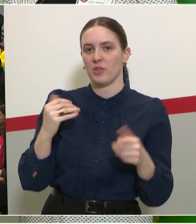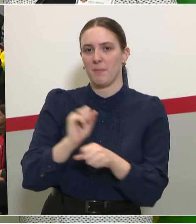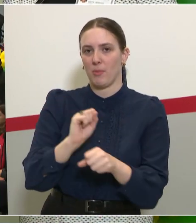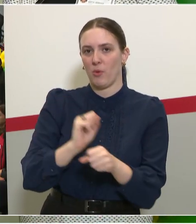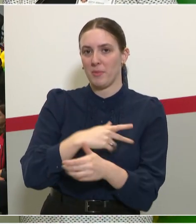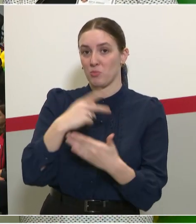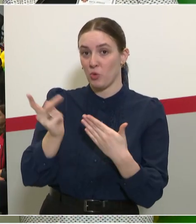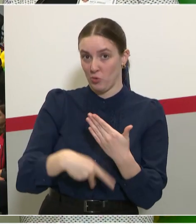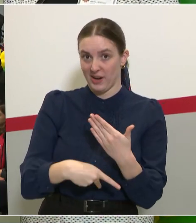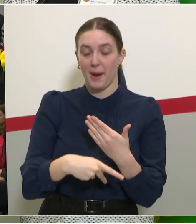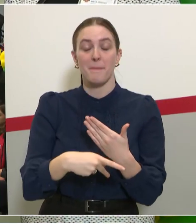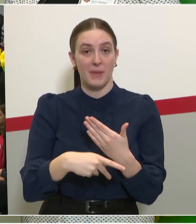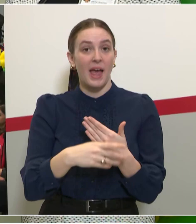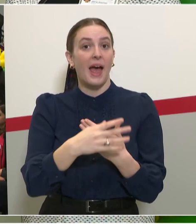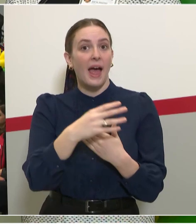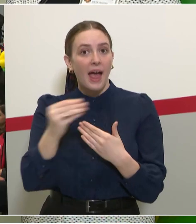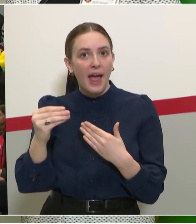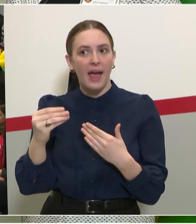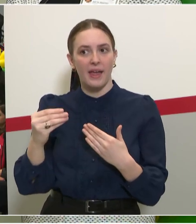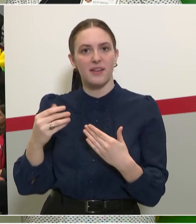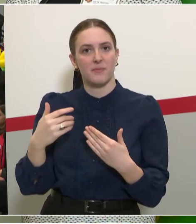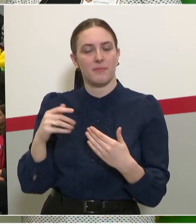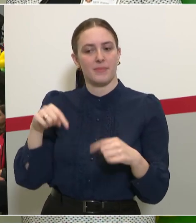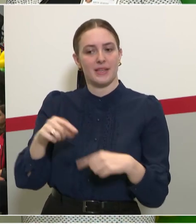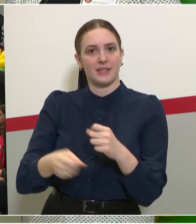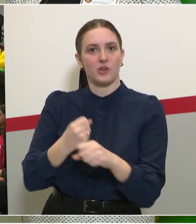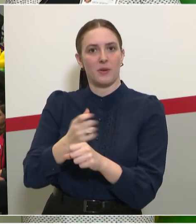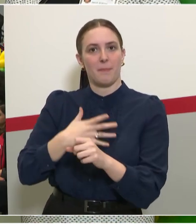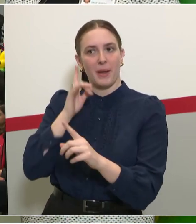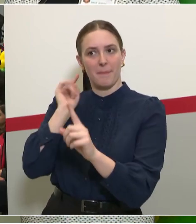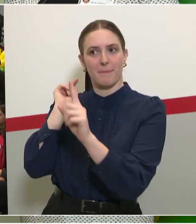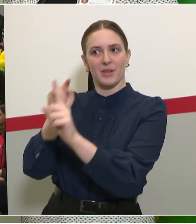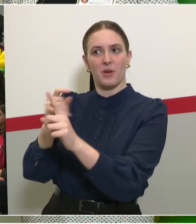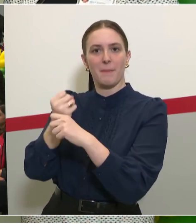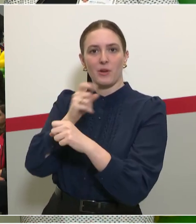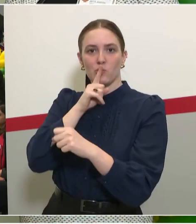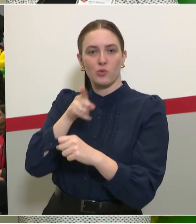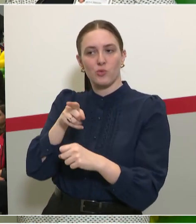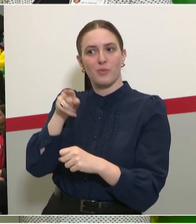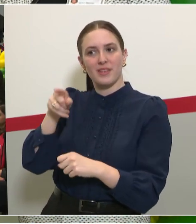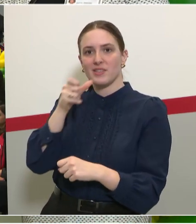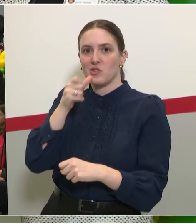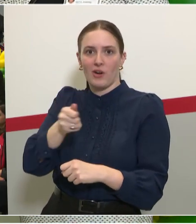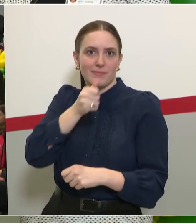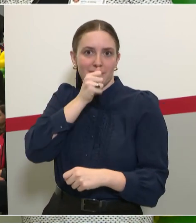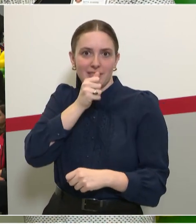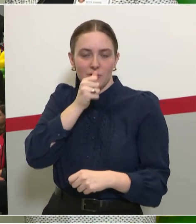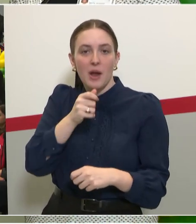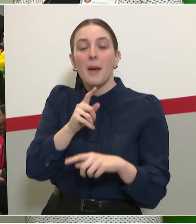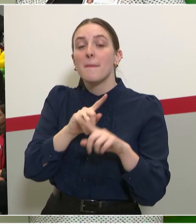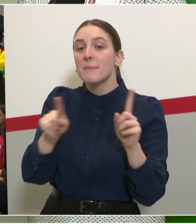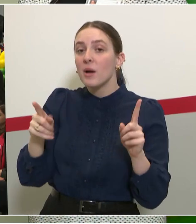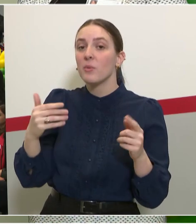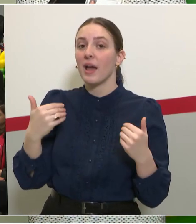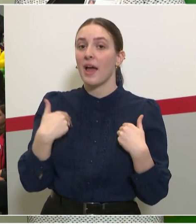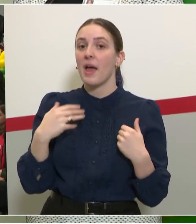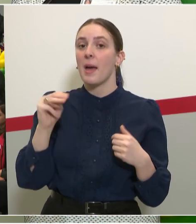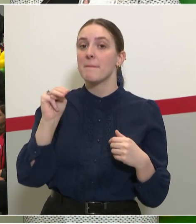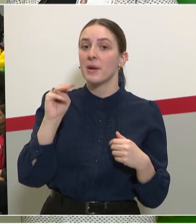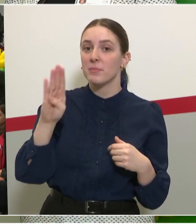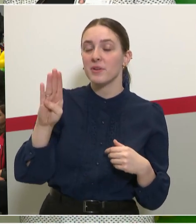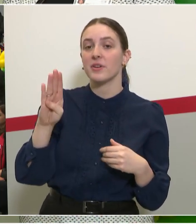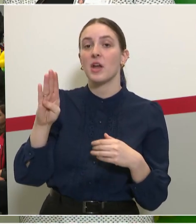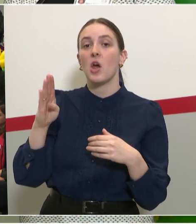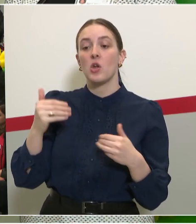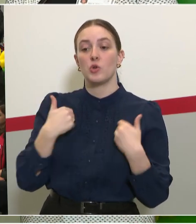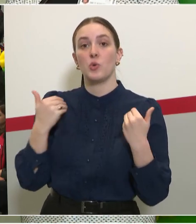been saying this, and this year will be my mission to make sure it's not the best kept secret in DC, but the Marion Barry Youth